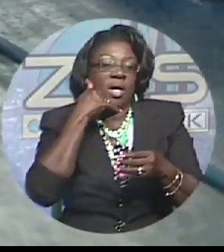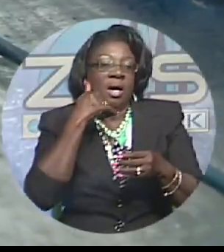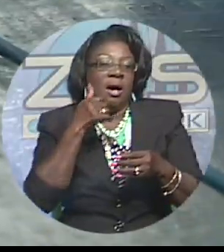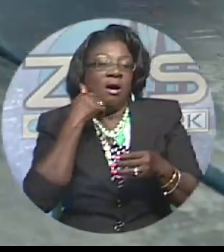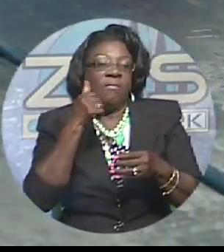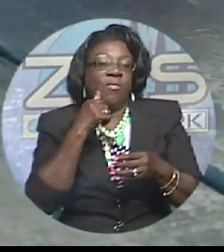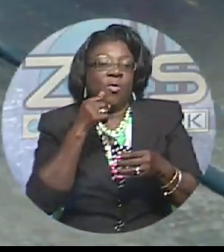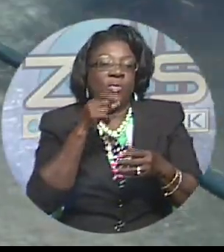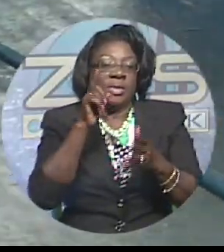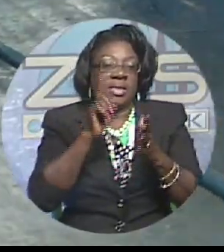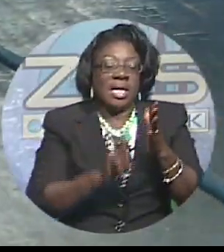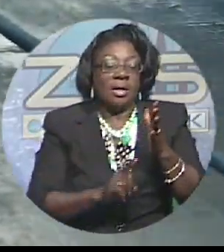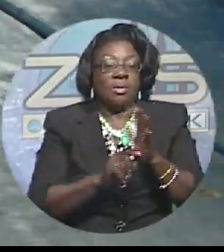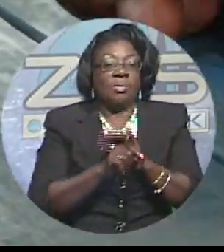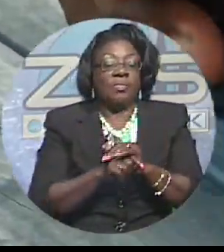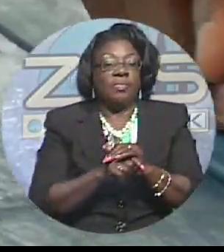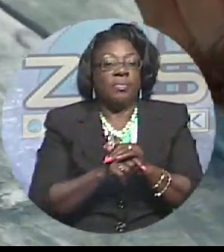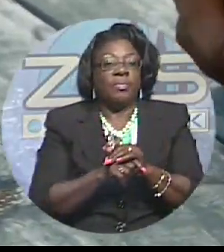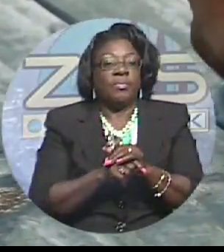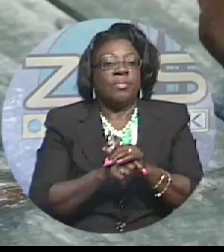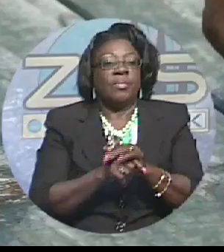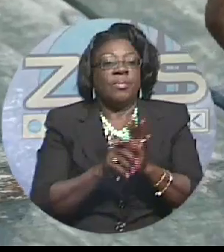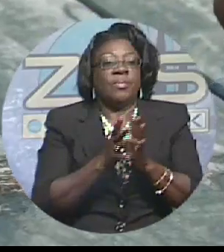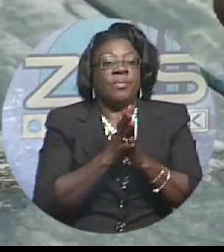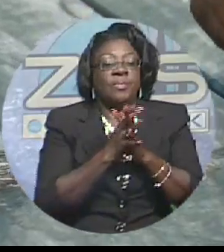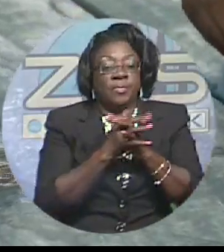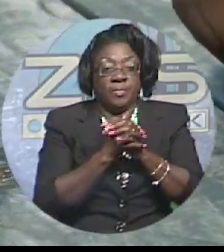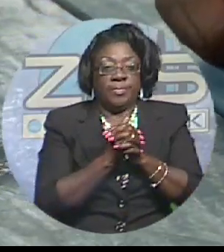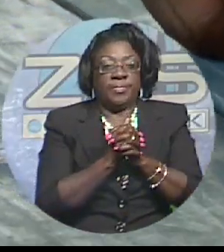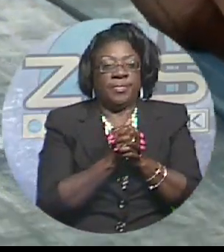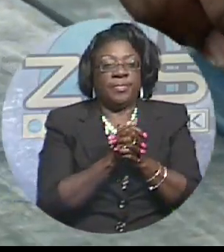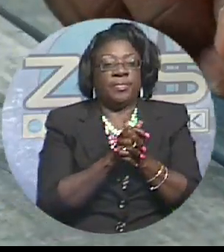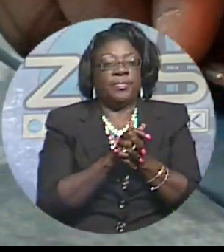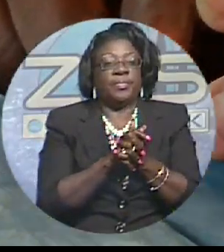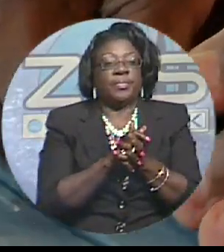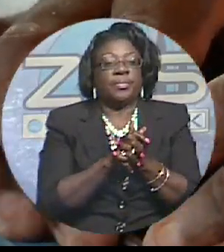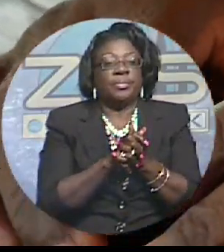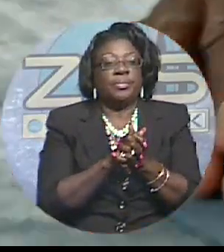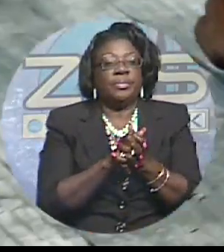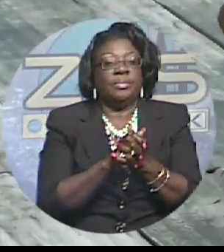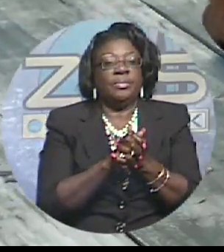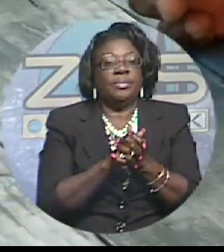me? Find those things at hand. Keishla Adderley for the BTC Island Connection.